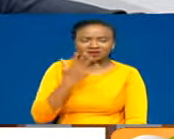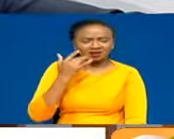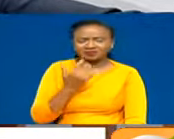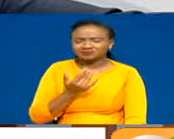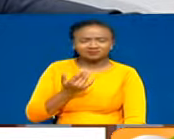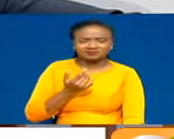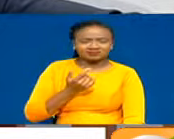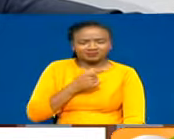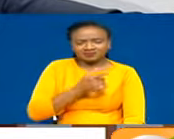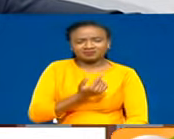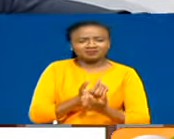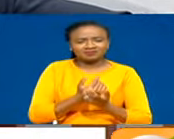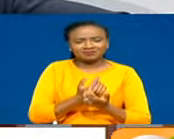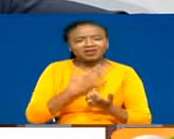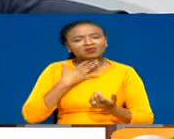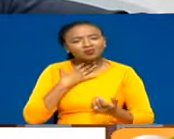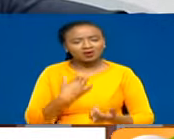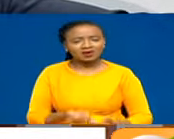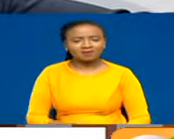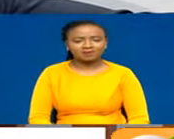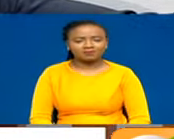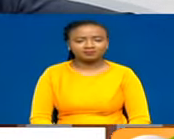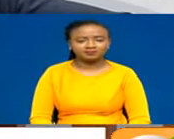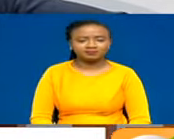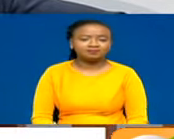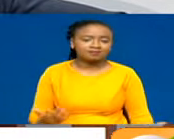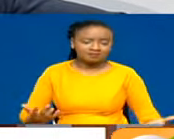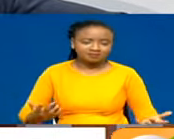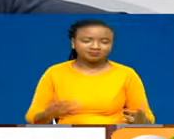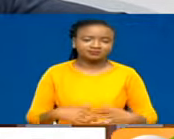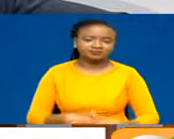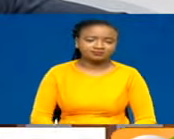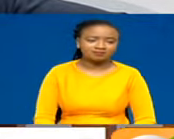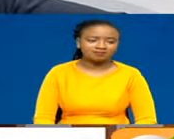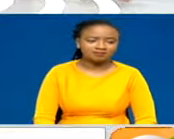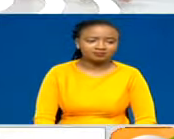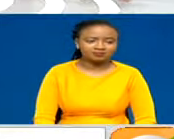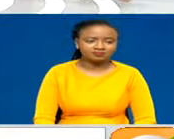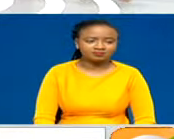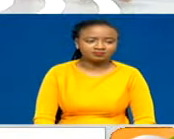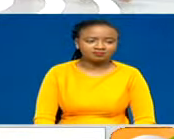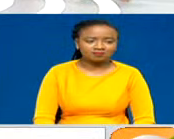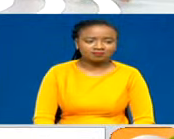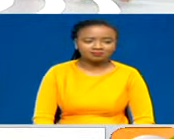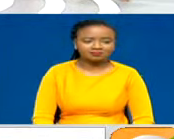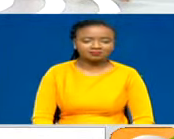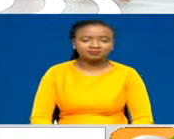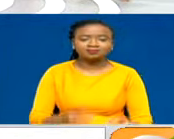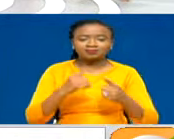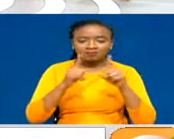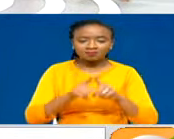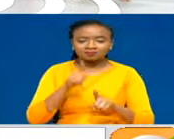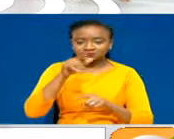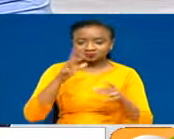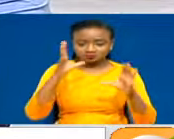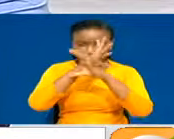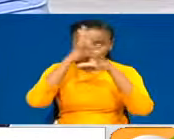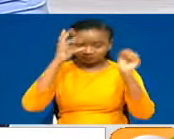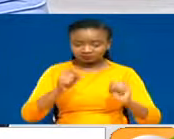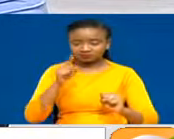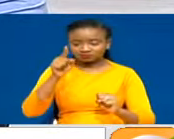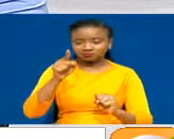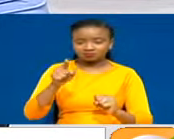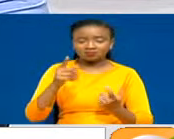not. It's not. This is who I am as a person. Yeah. But being president of the Toronto Raptors and now